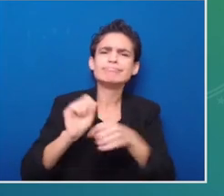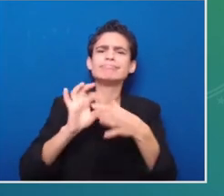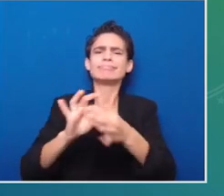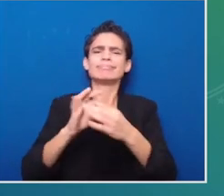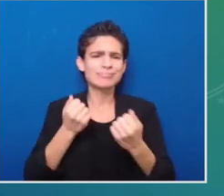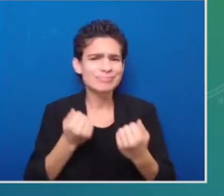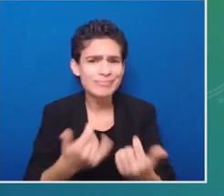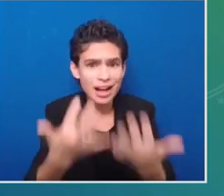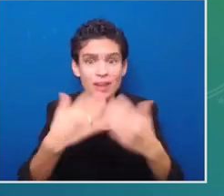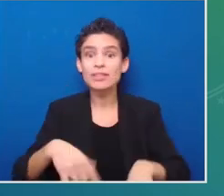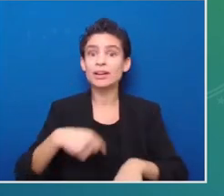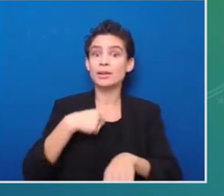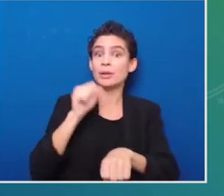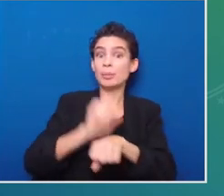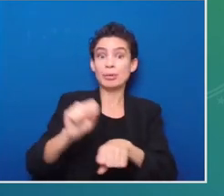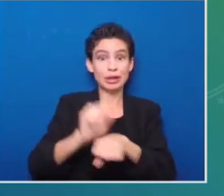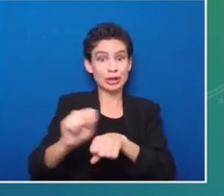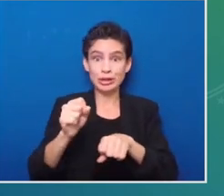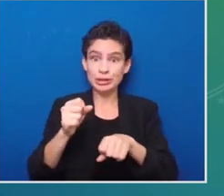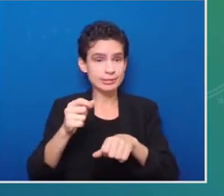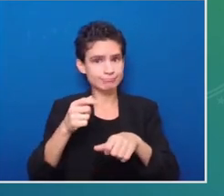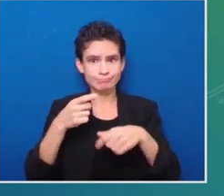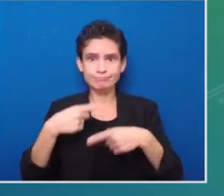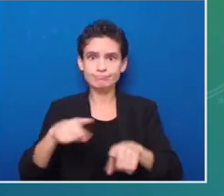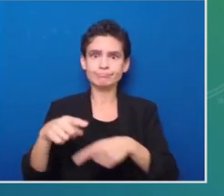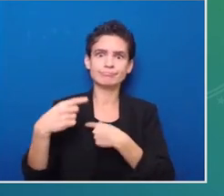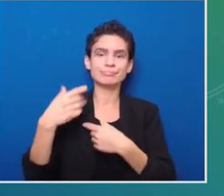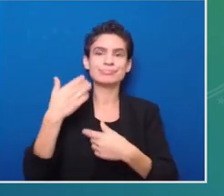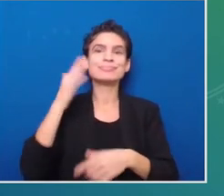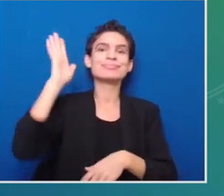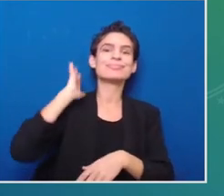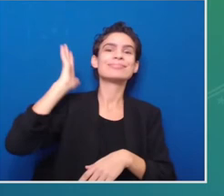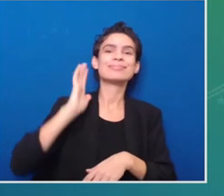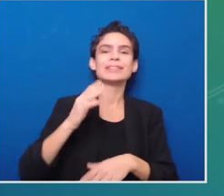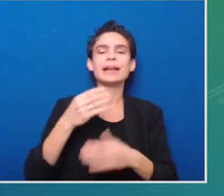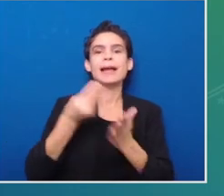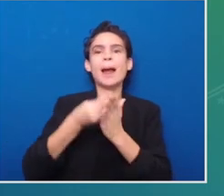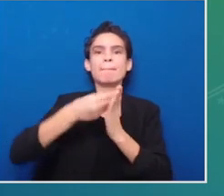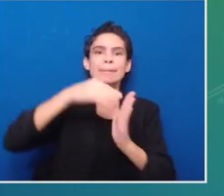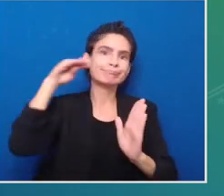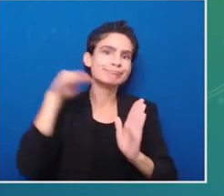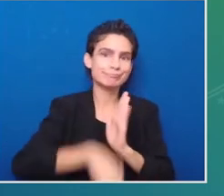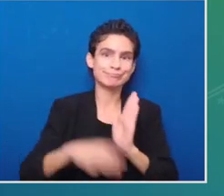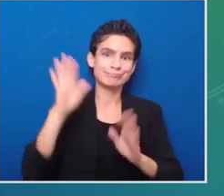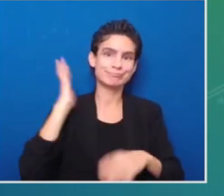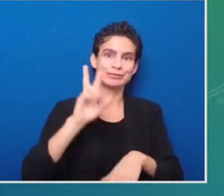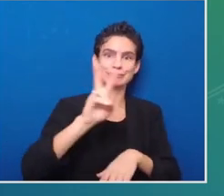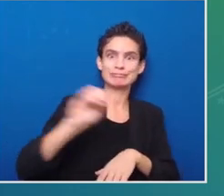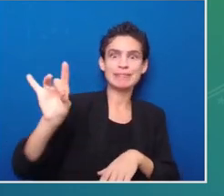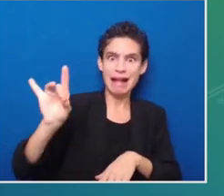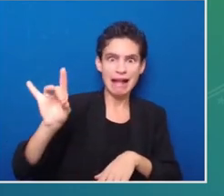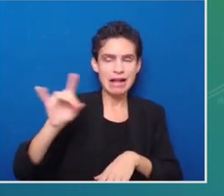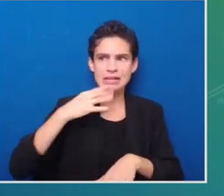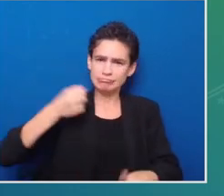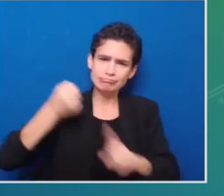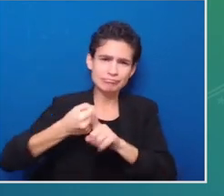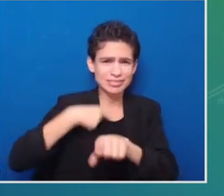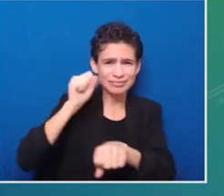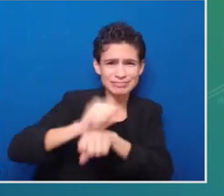president-elect said, during the Great Recession, when it struck and pushed